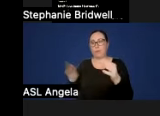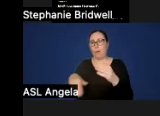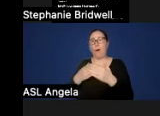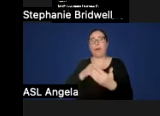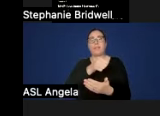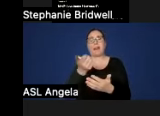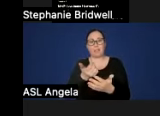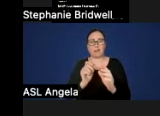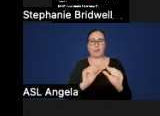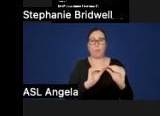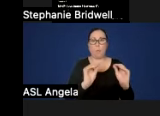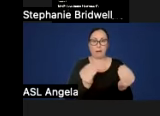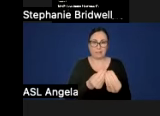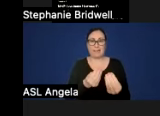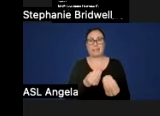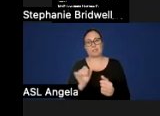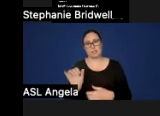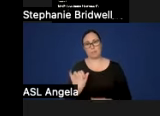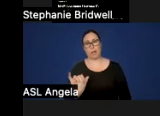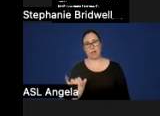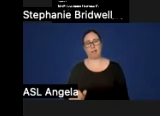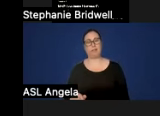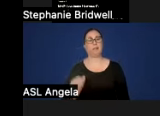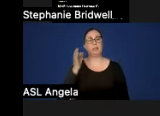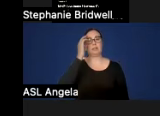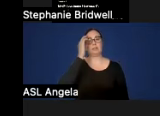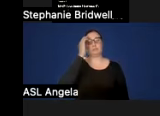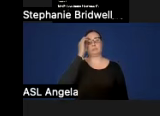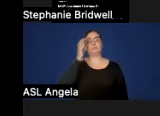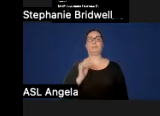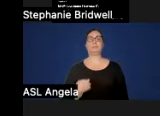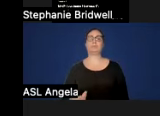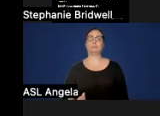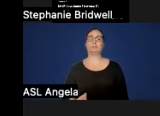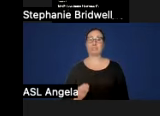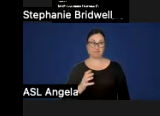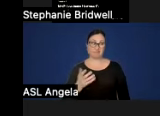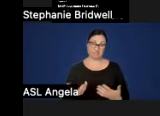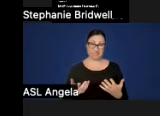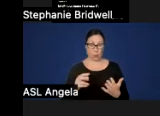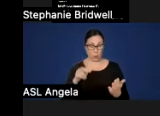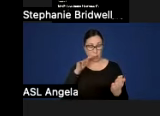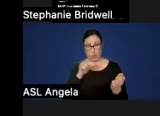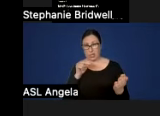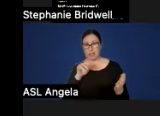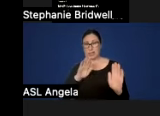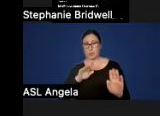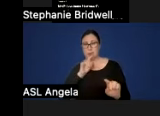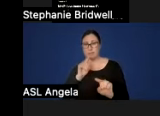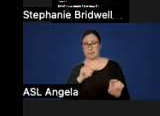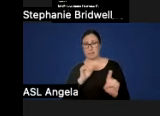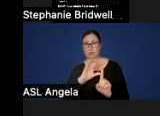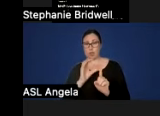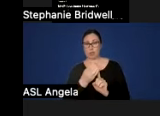And then again, how, you know, is your response culturally appropriate? What does that look